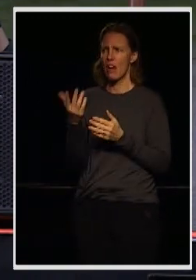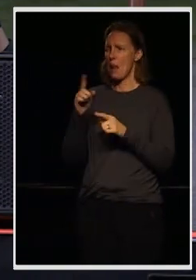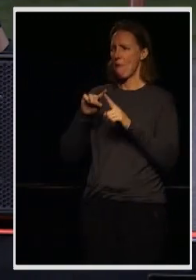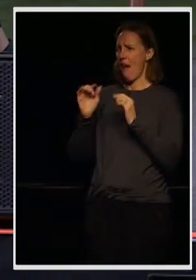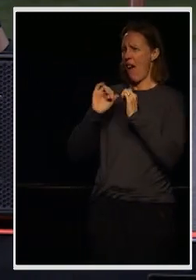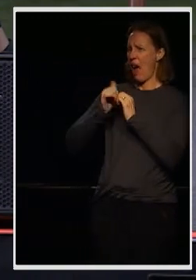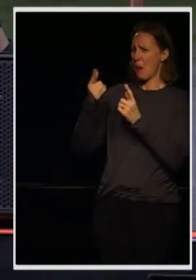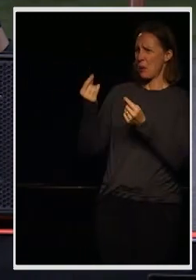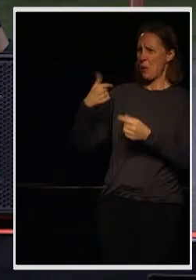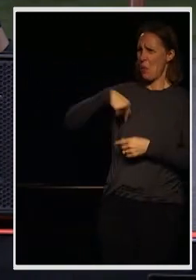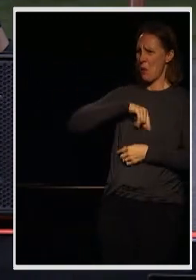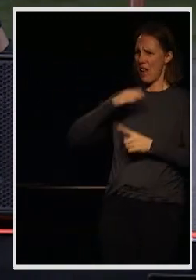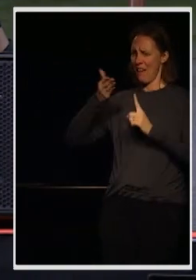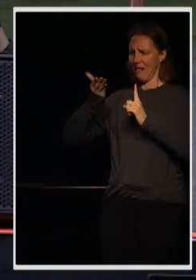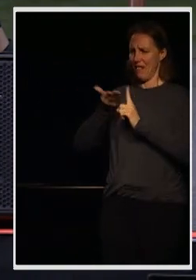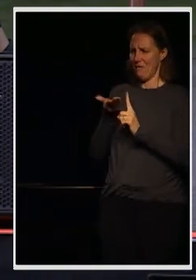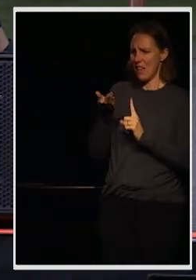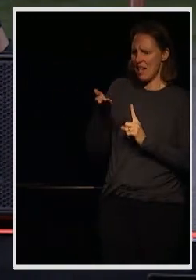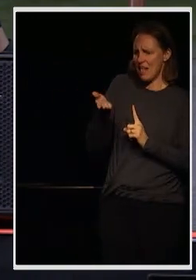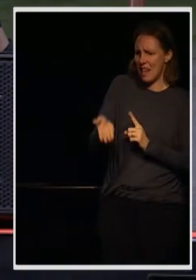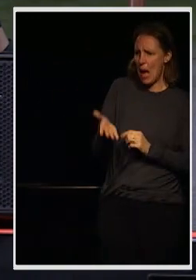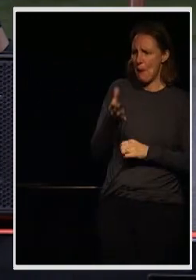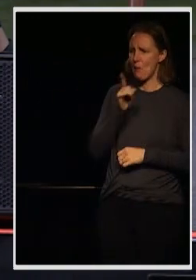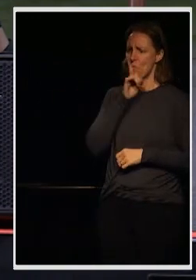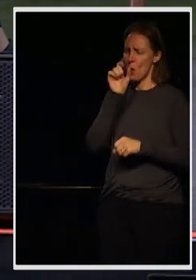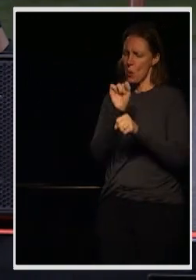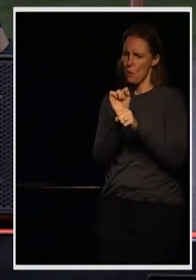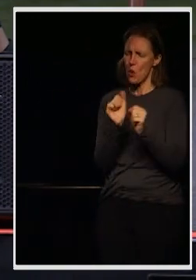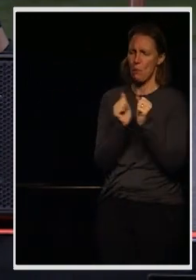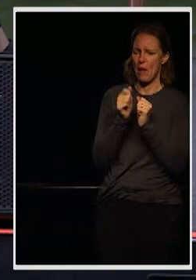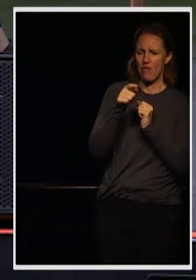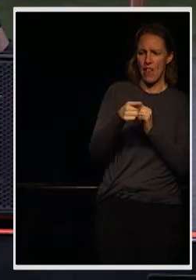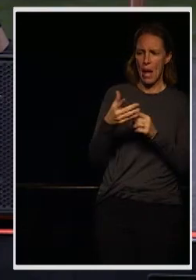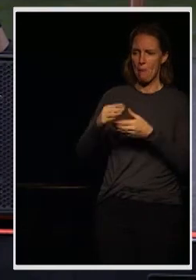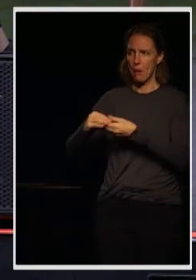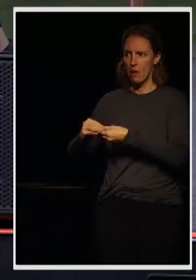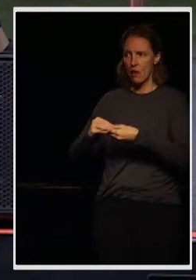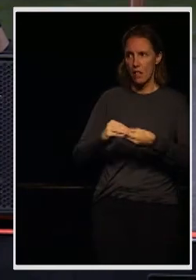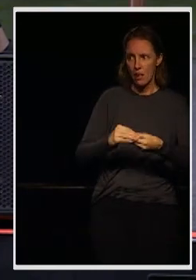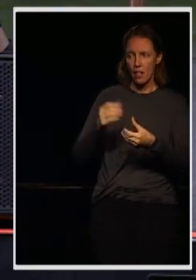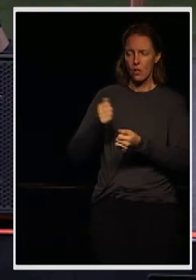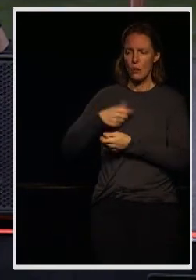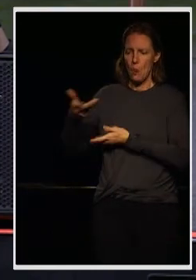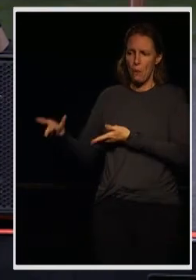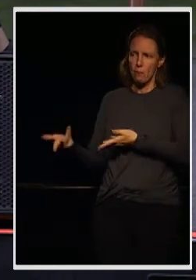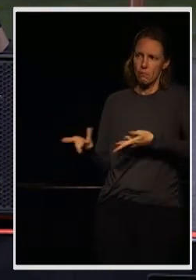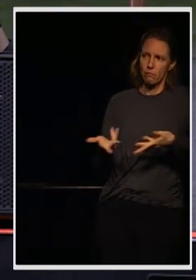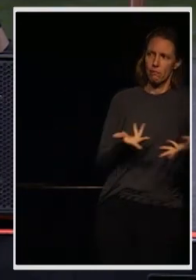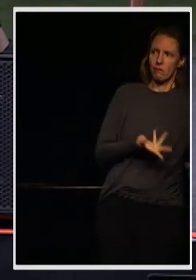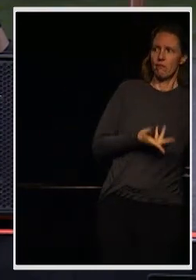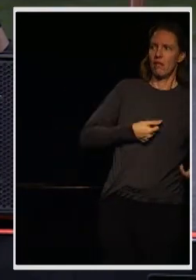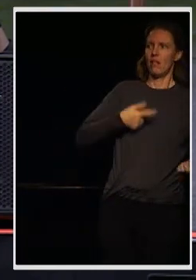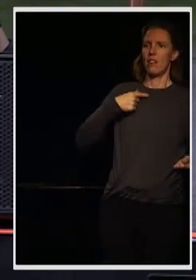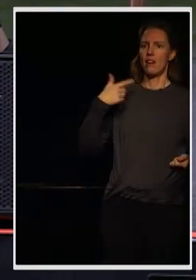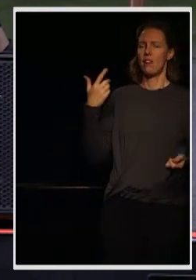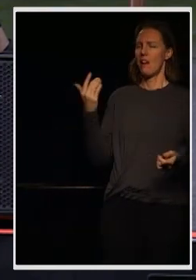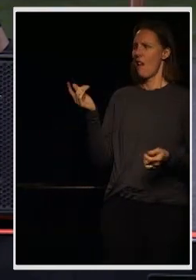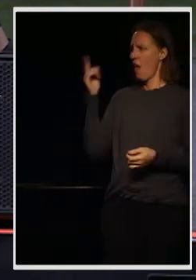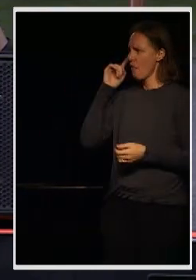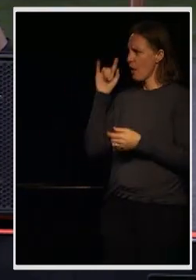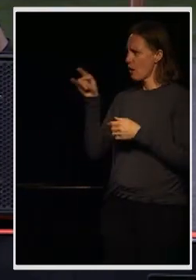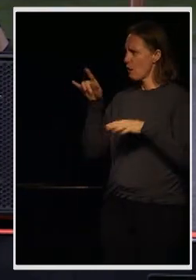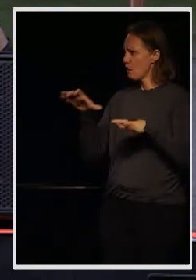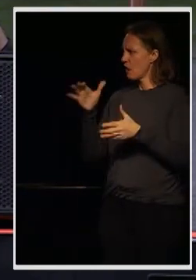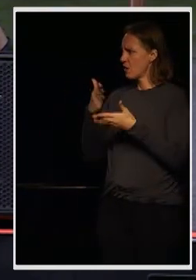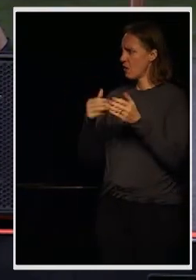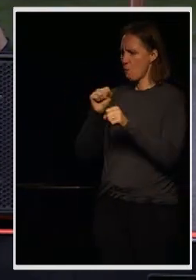how do we convince them and really work with them hand in hand to bring them along? And Britt, I think you've done some work